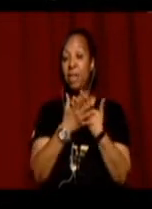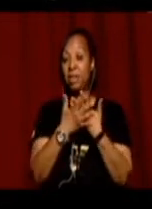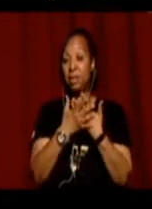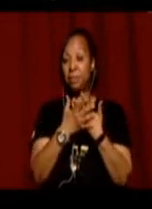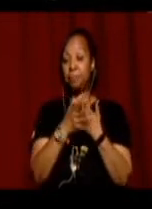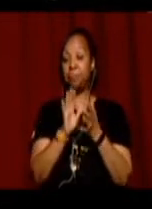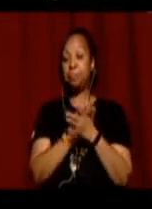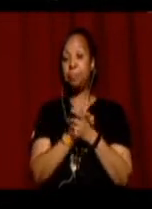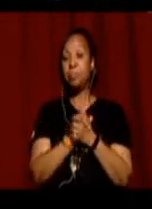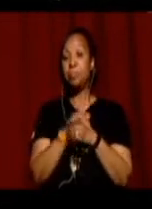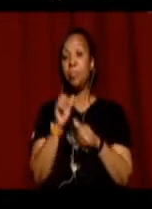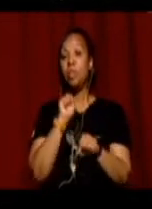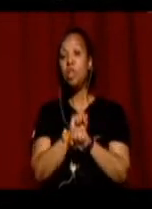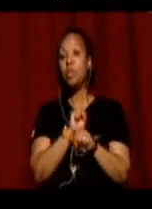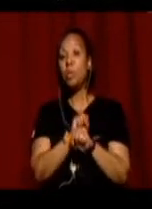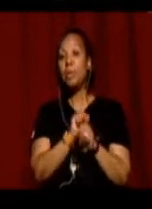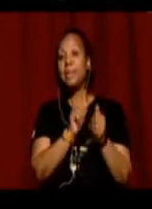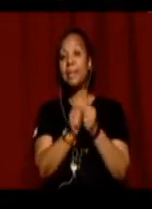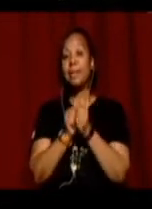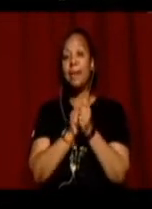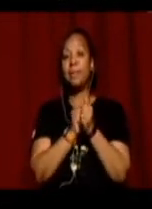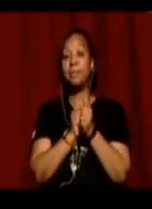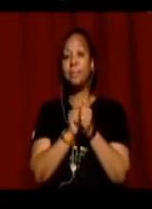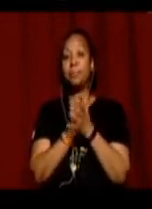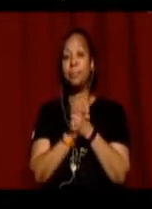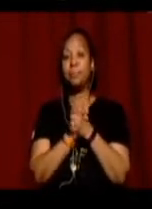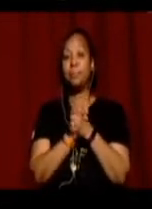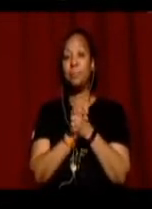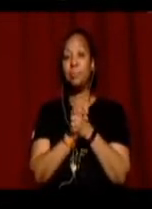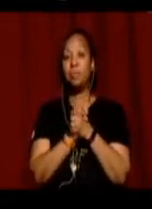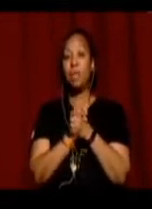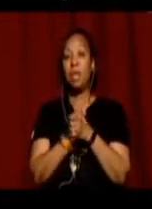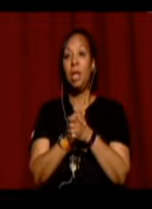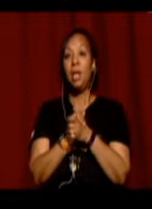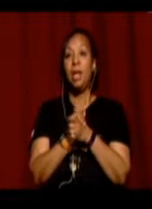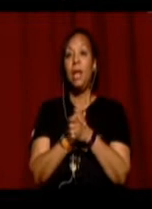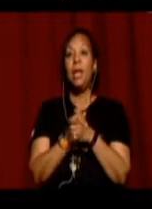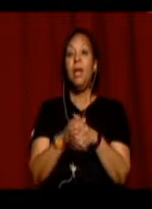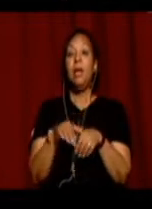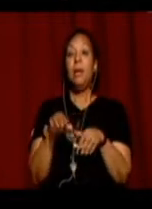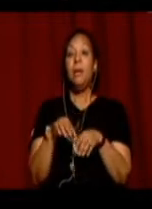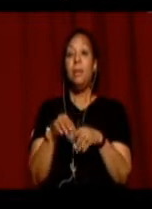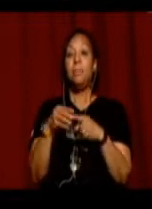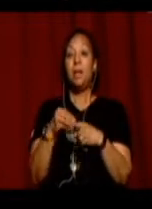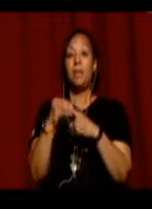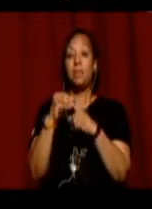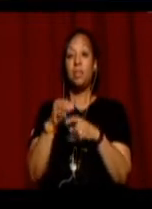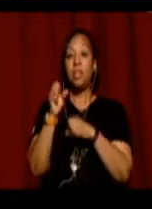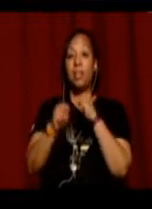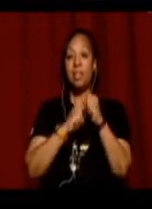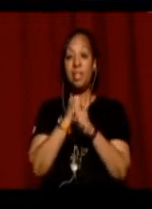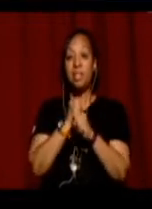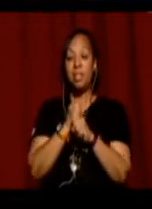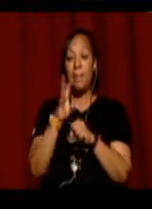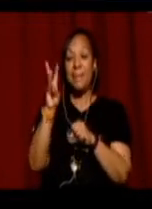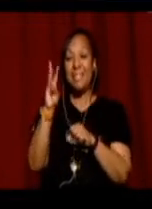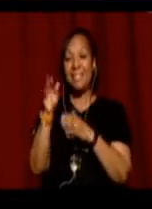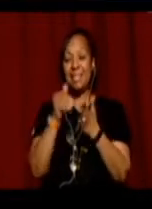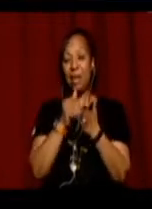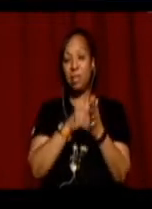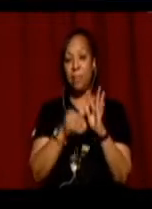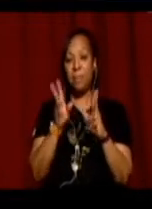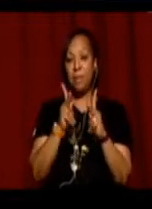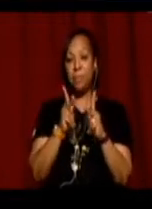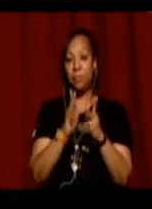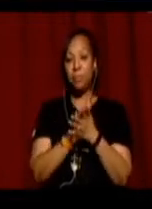working together over the last year, we've been working on this since 2013, but in particular over the last year, it's been about 6,000 people in the jail.